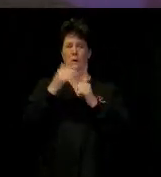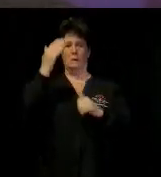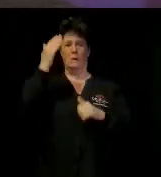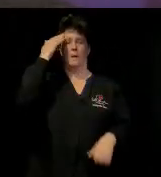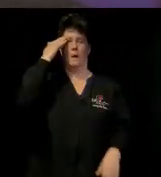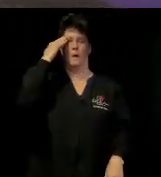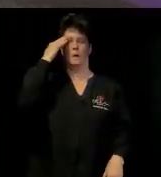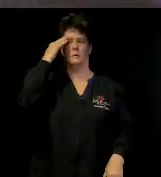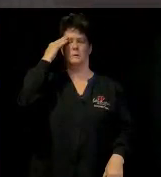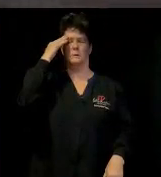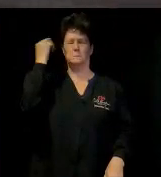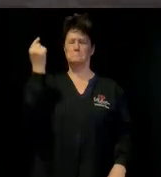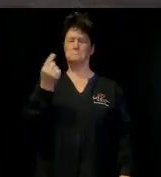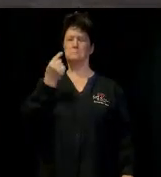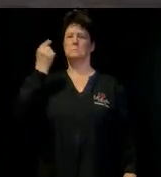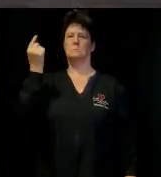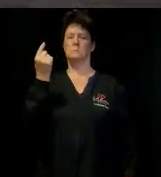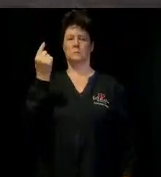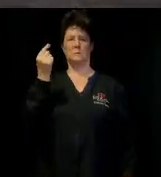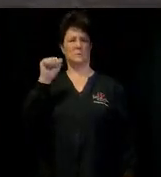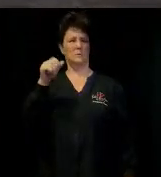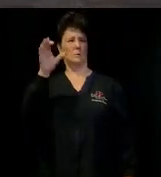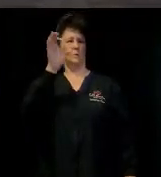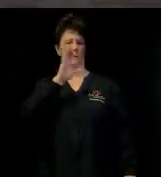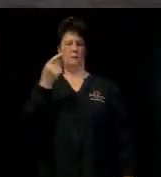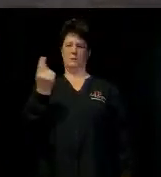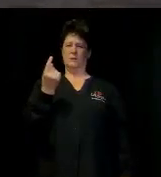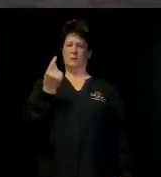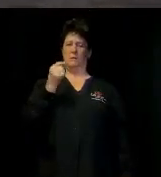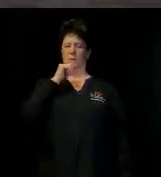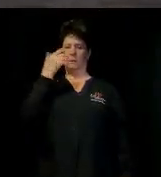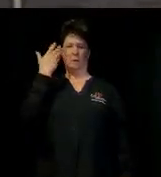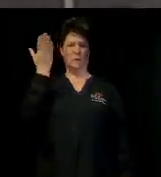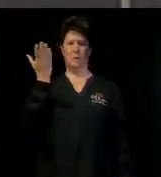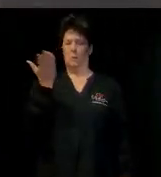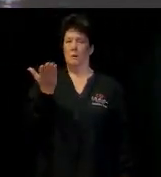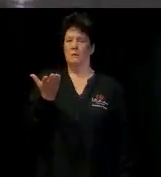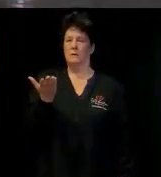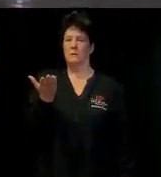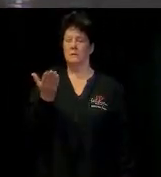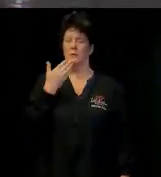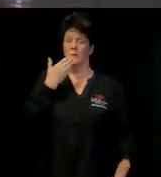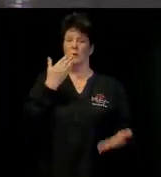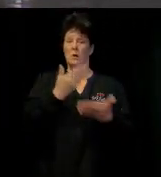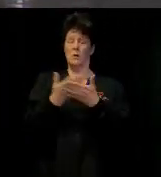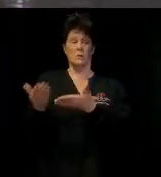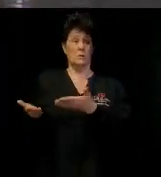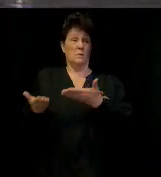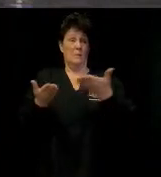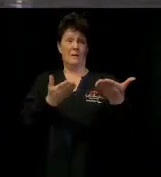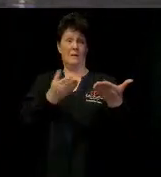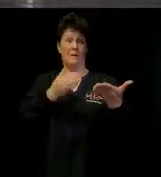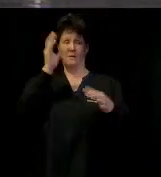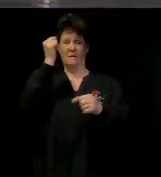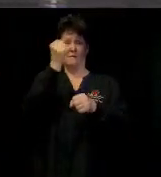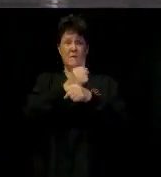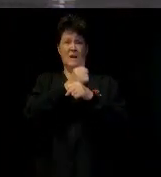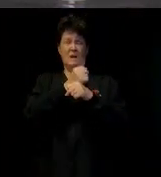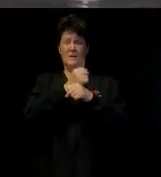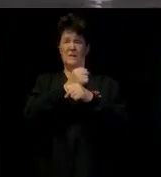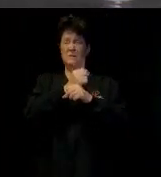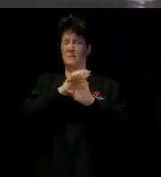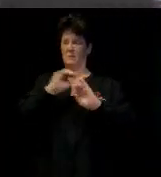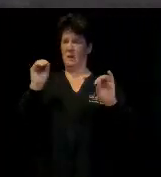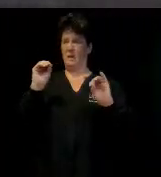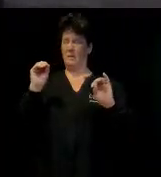Father. Yeah, we were looking for something, but we didn't know what it was. It was His goodness that brought us. We didn't have faith when we were brought into this world.